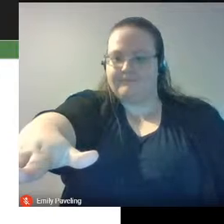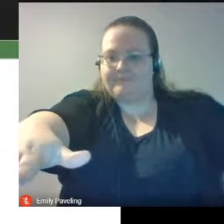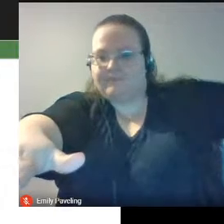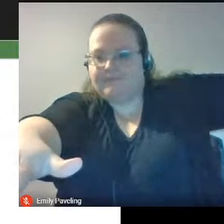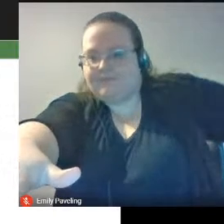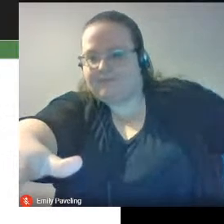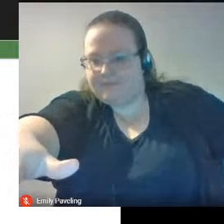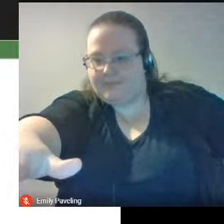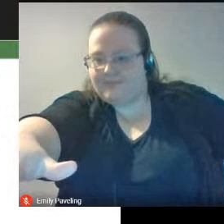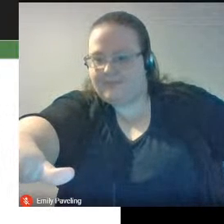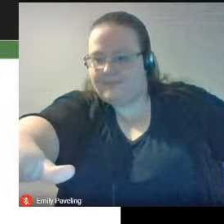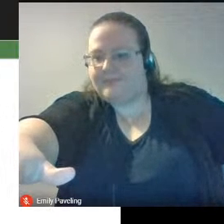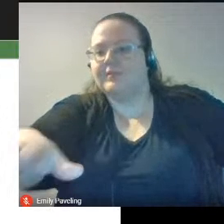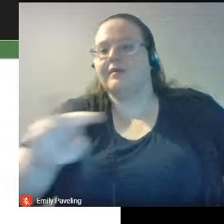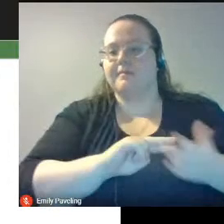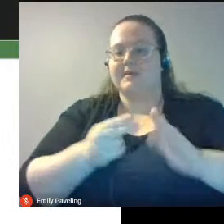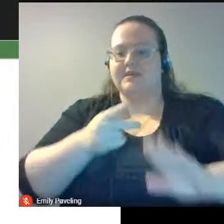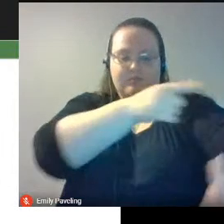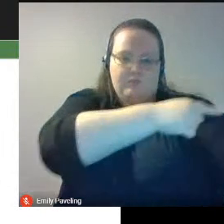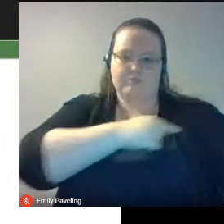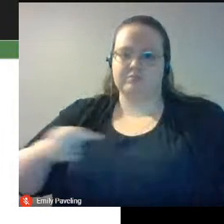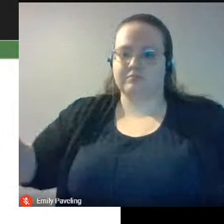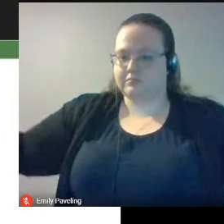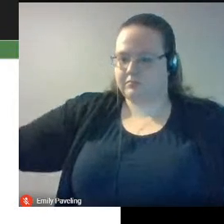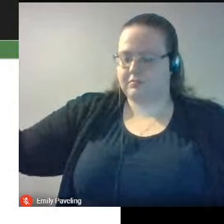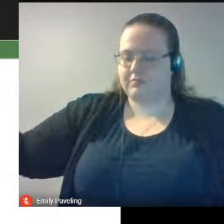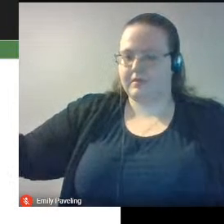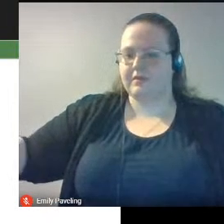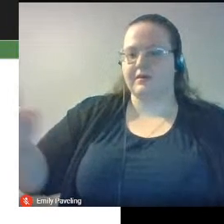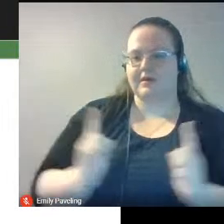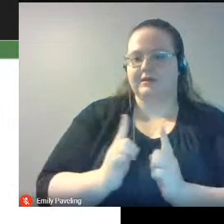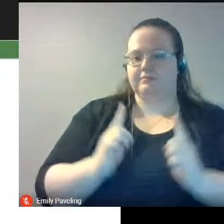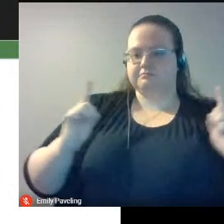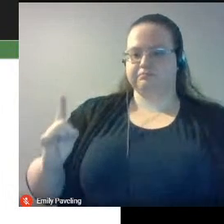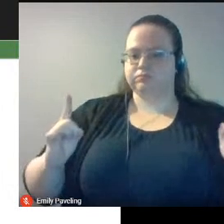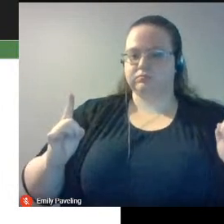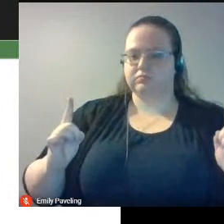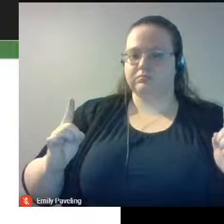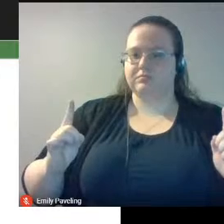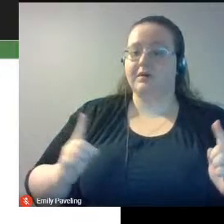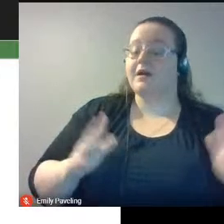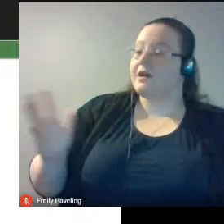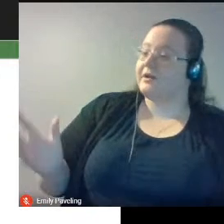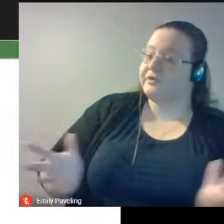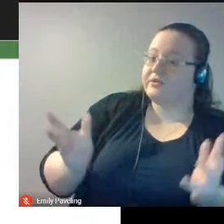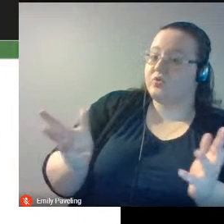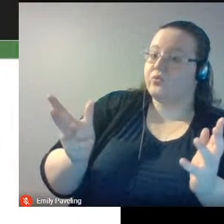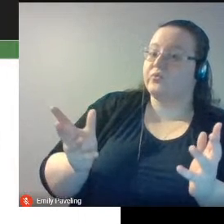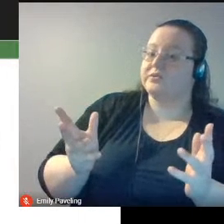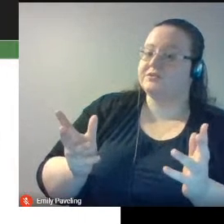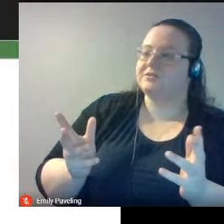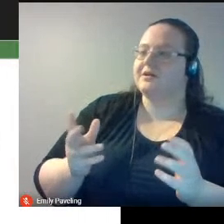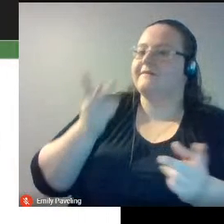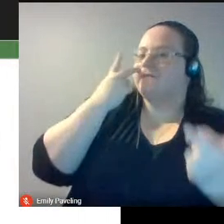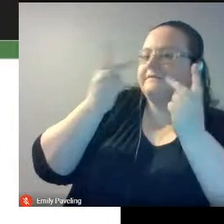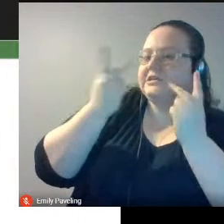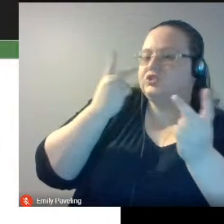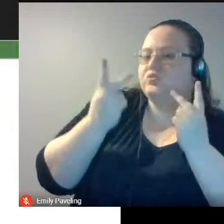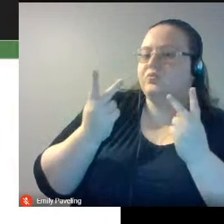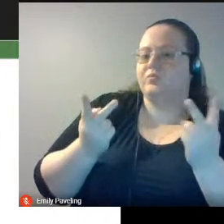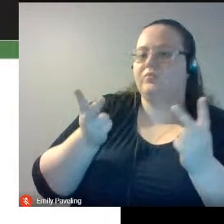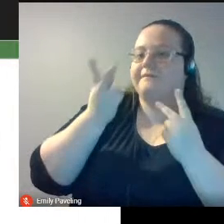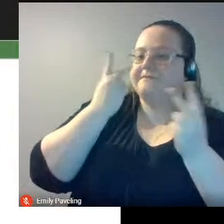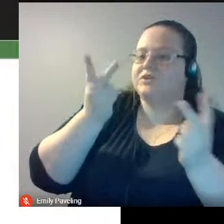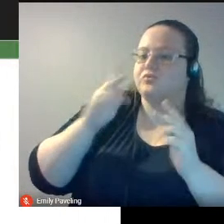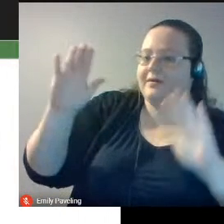using non-physical gestures, for example, a wave, a nod, or a verbal hello. With younger